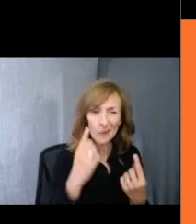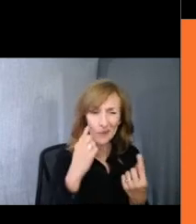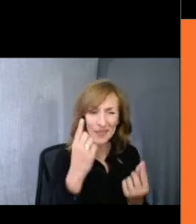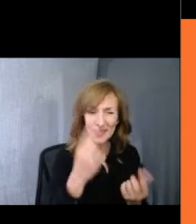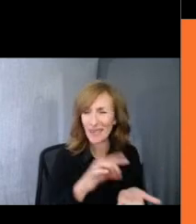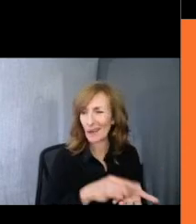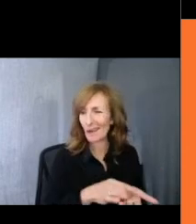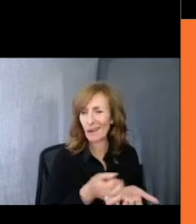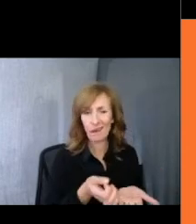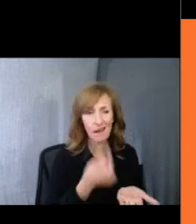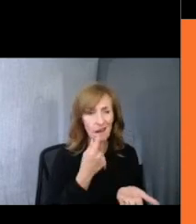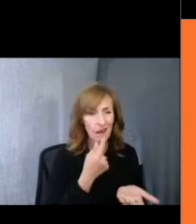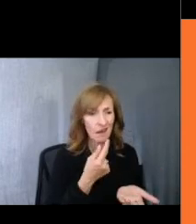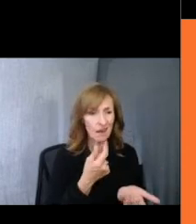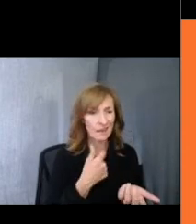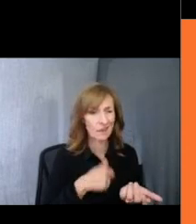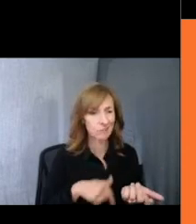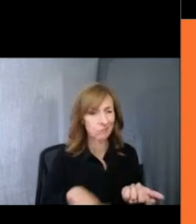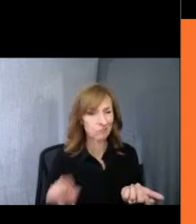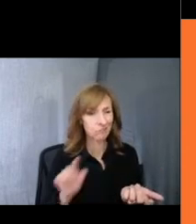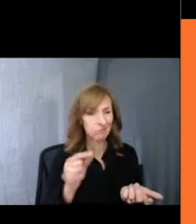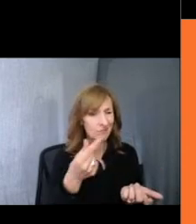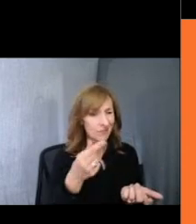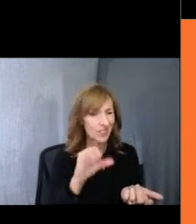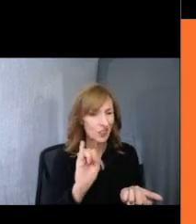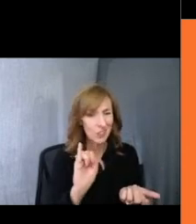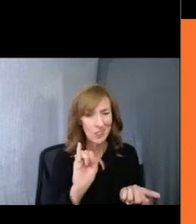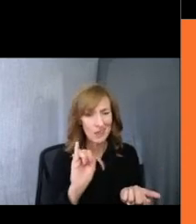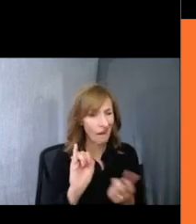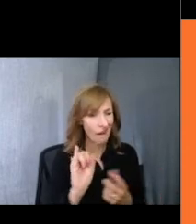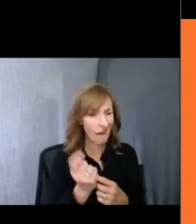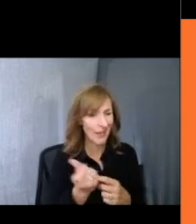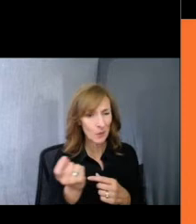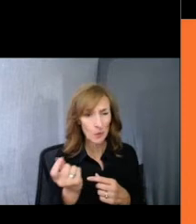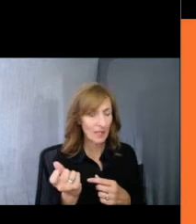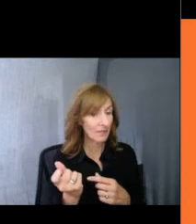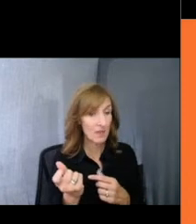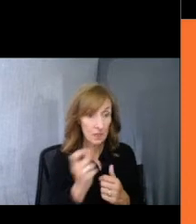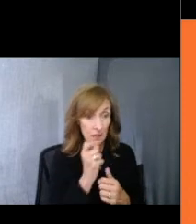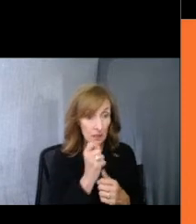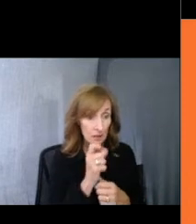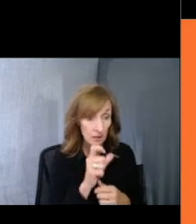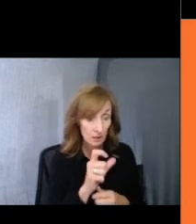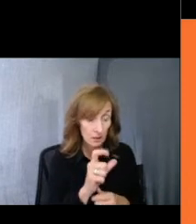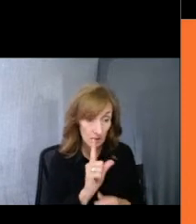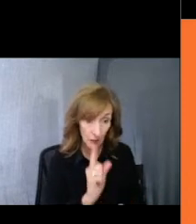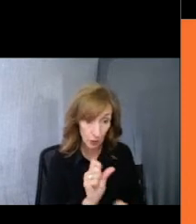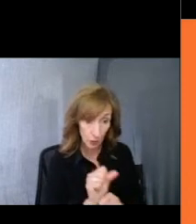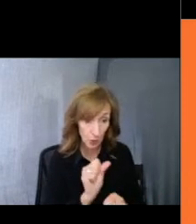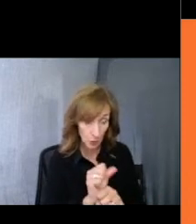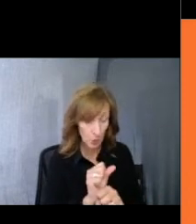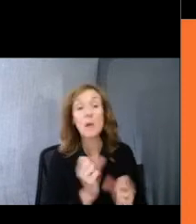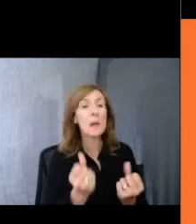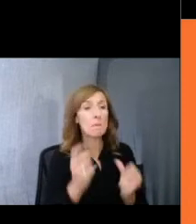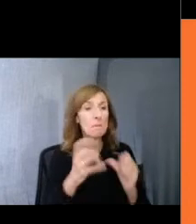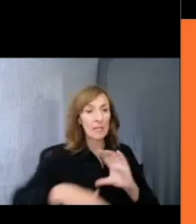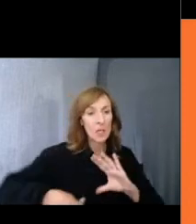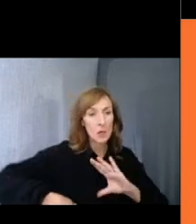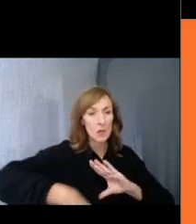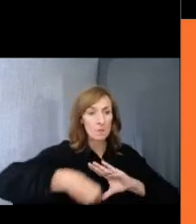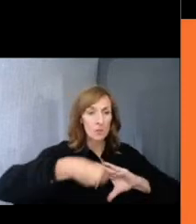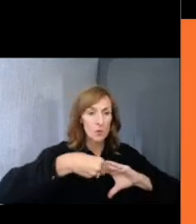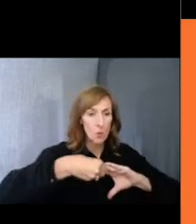they just kind of go out the GI tract? And that's not necessarily true, right? Many are absorbed through the kidneys. And where that